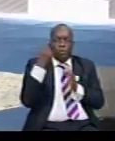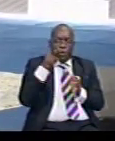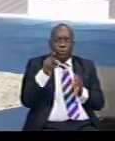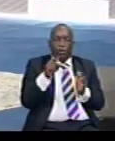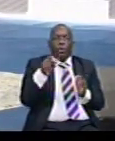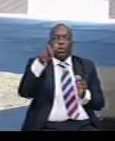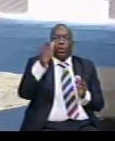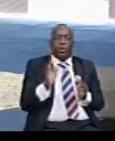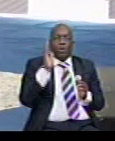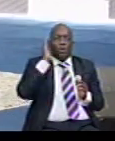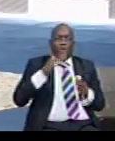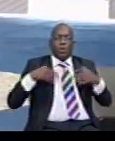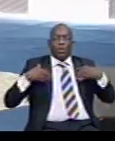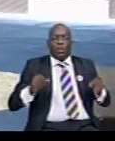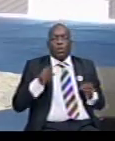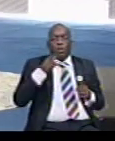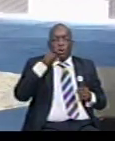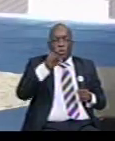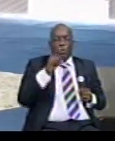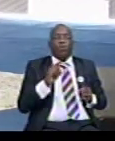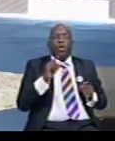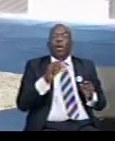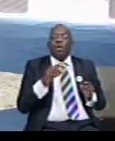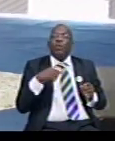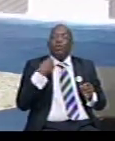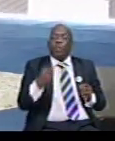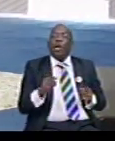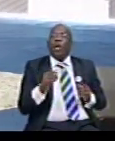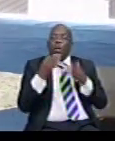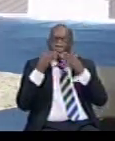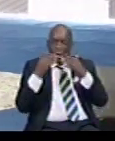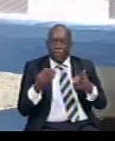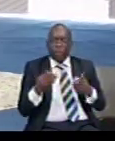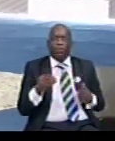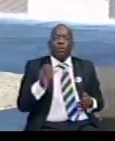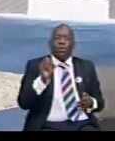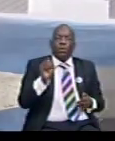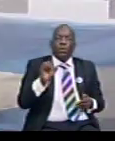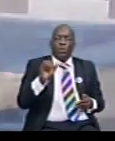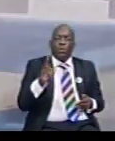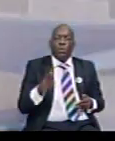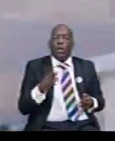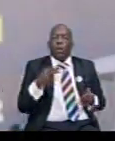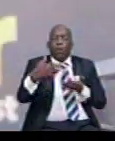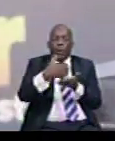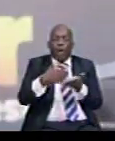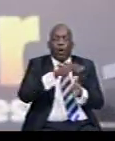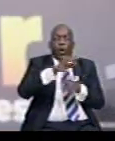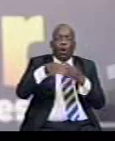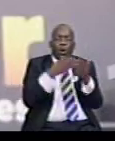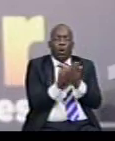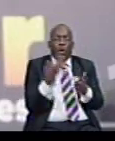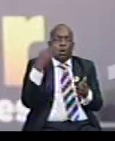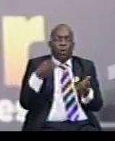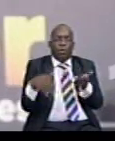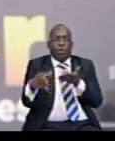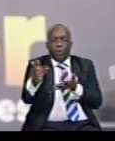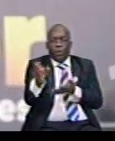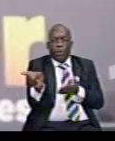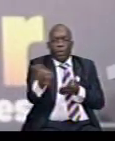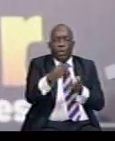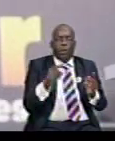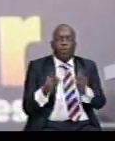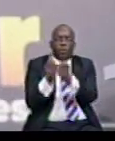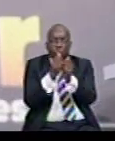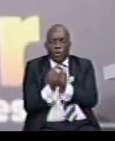said, thank you, sir. He went back home. He packed all those things together. He bunched them, got rid